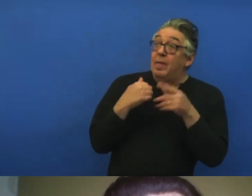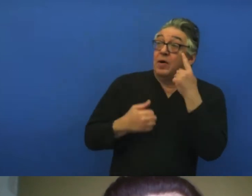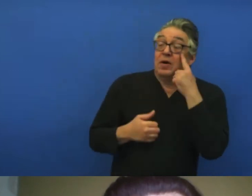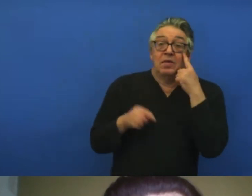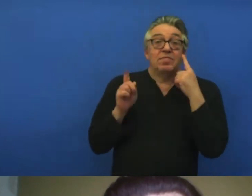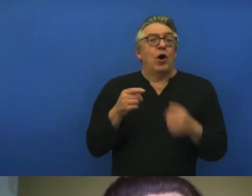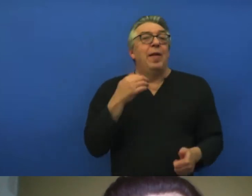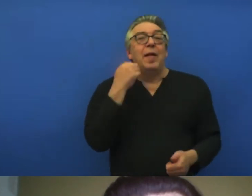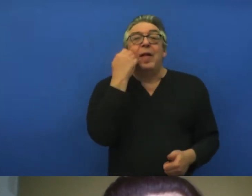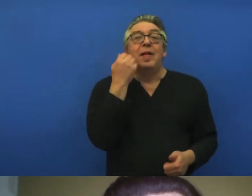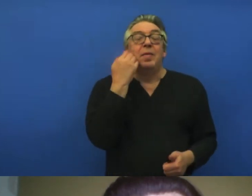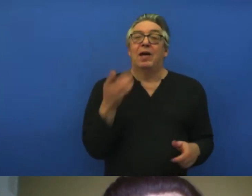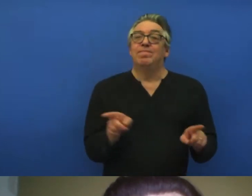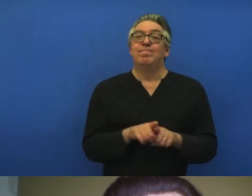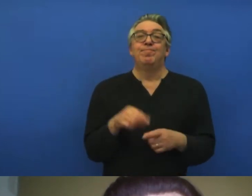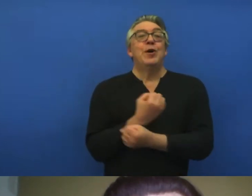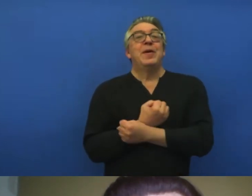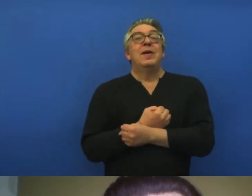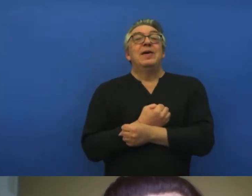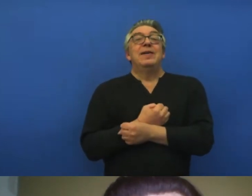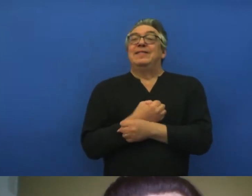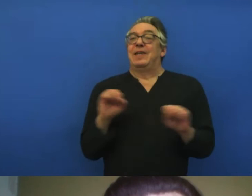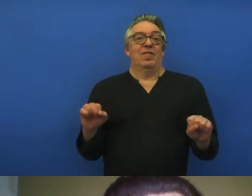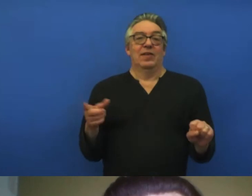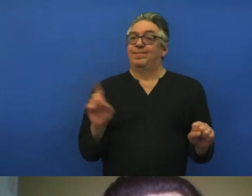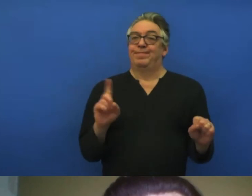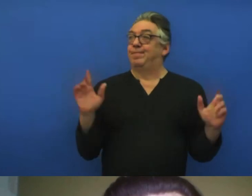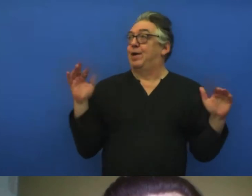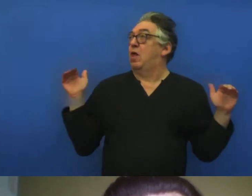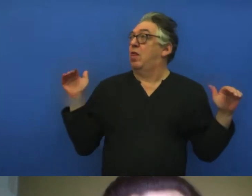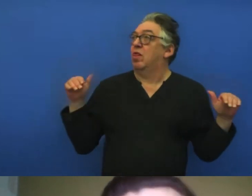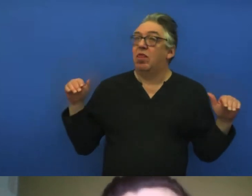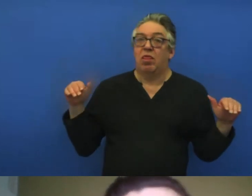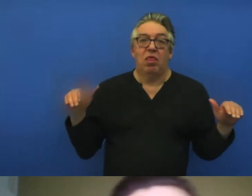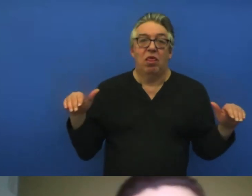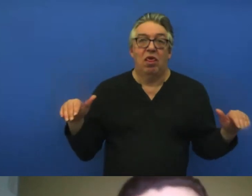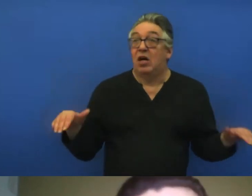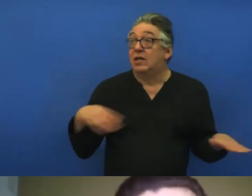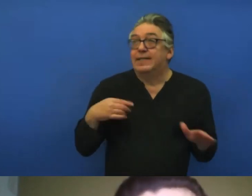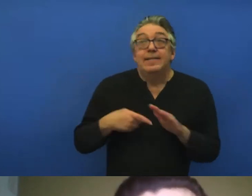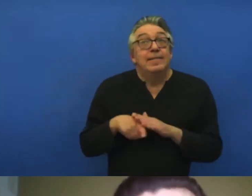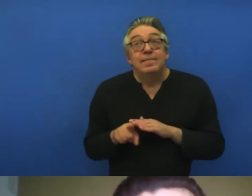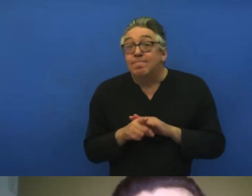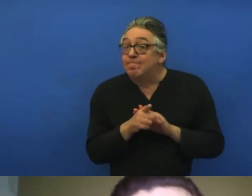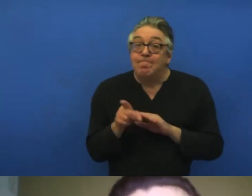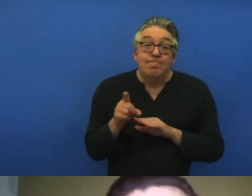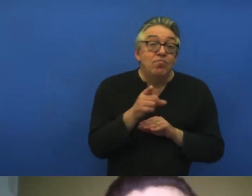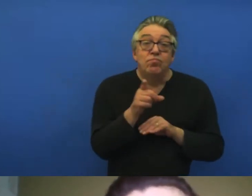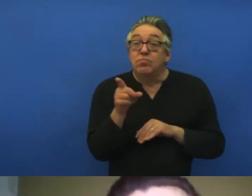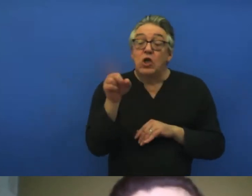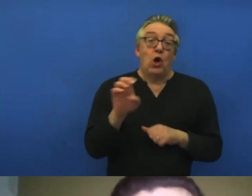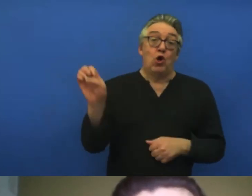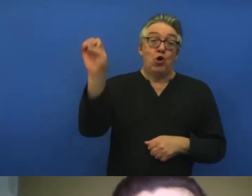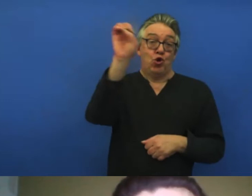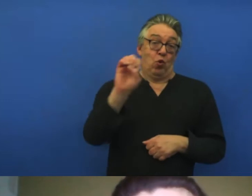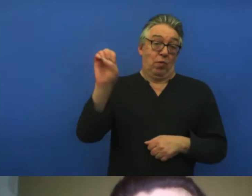security situation was also getting worse. So I decided to embark on a new adventure, which is to travel to Europe,